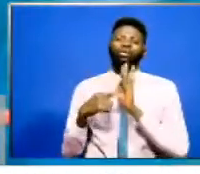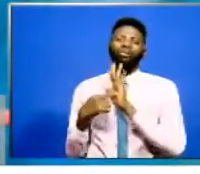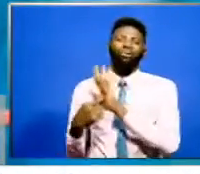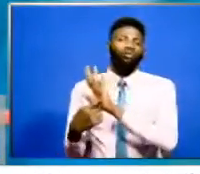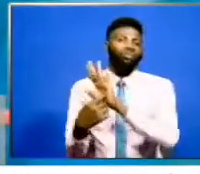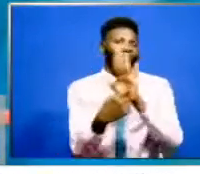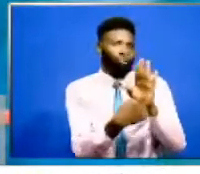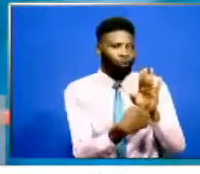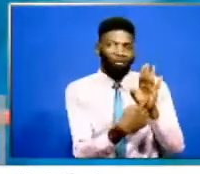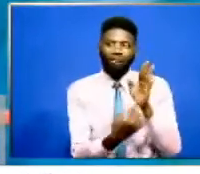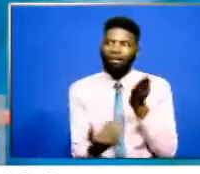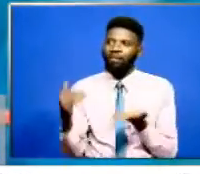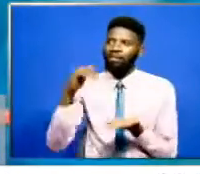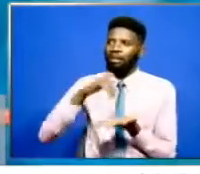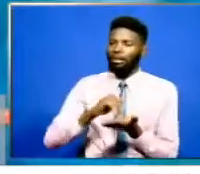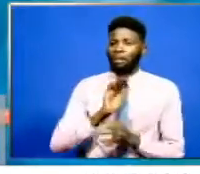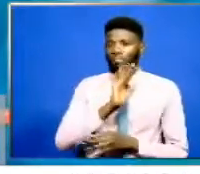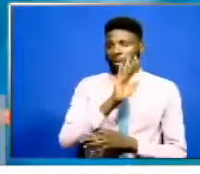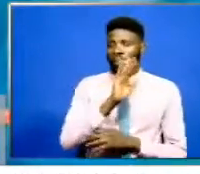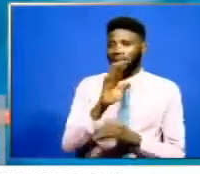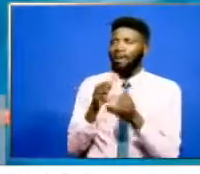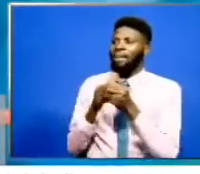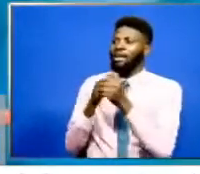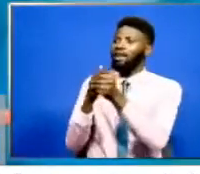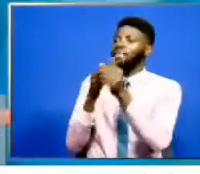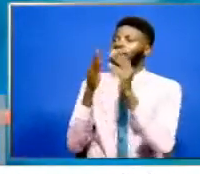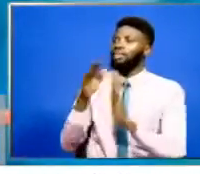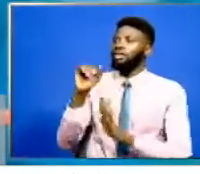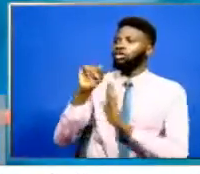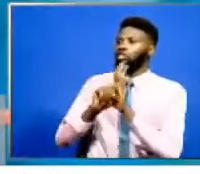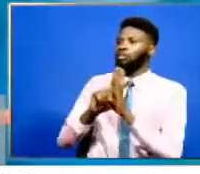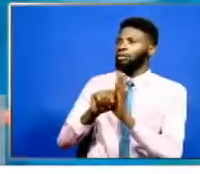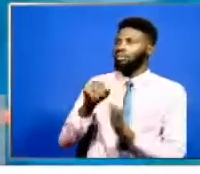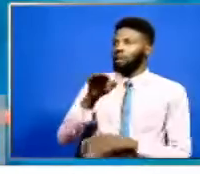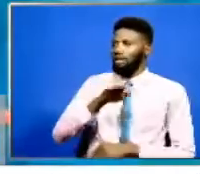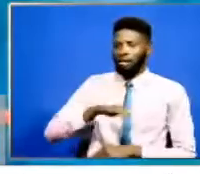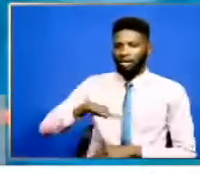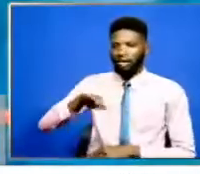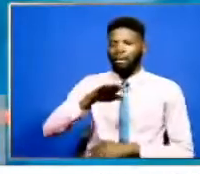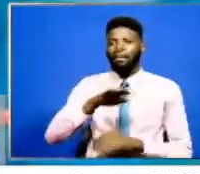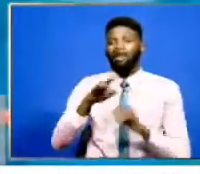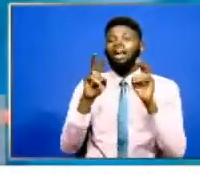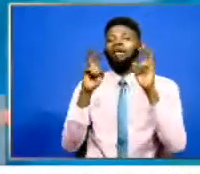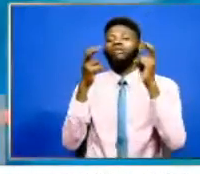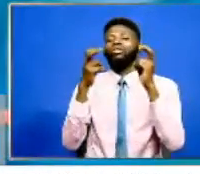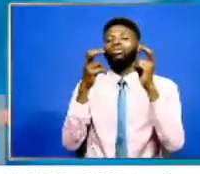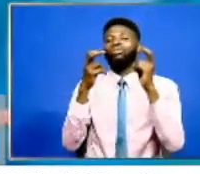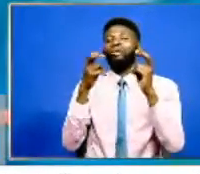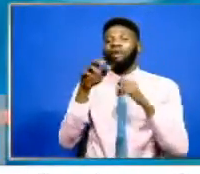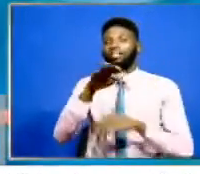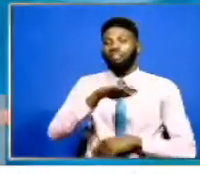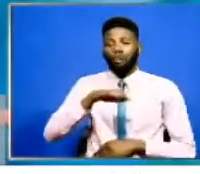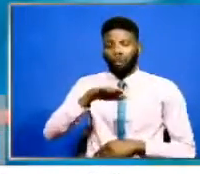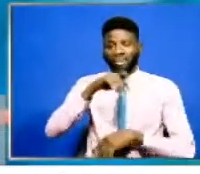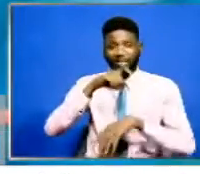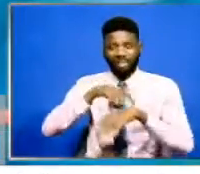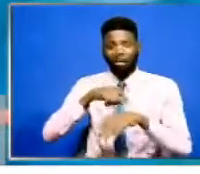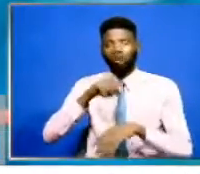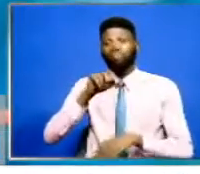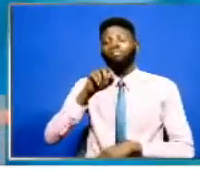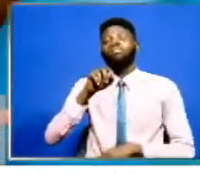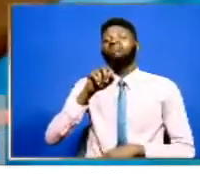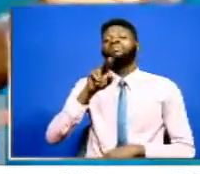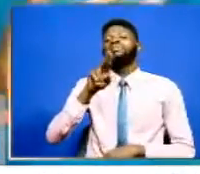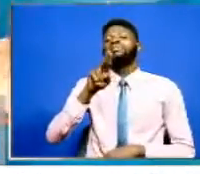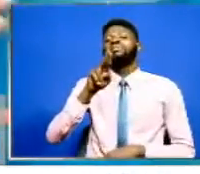more their leadership on environmental matters through this unit of 50, because they will